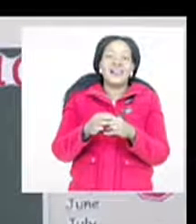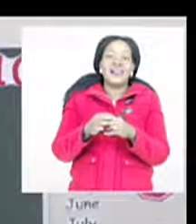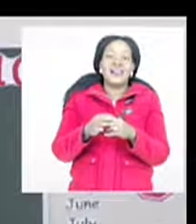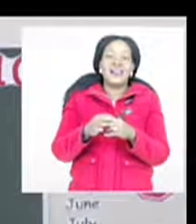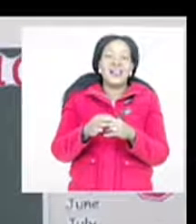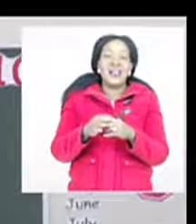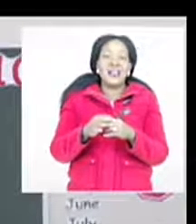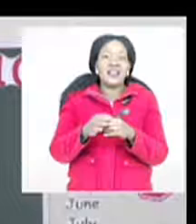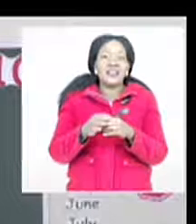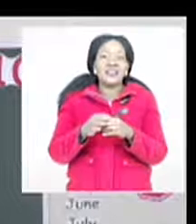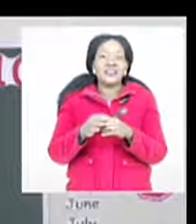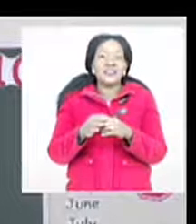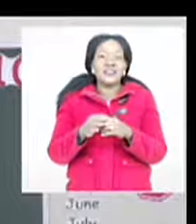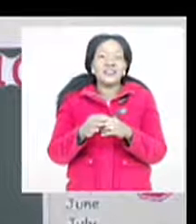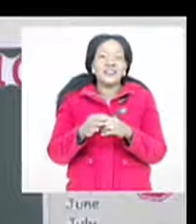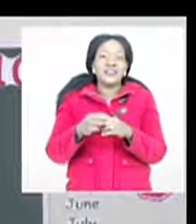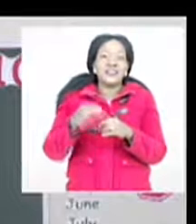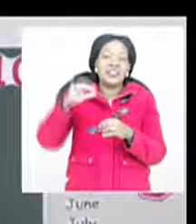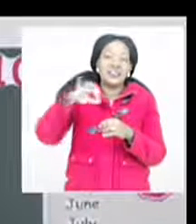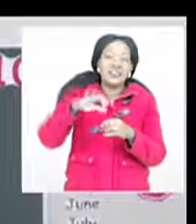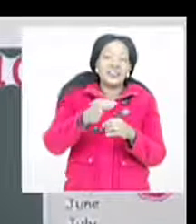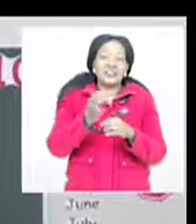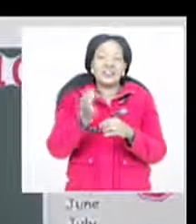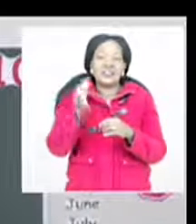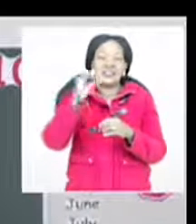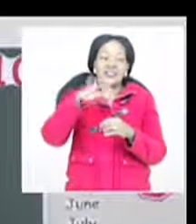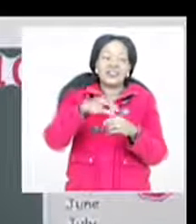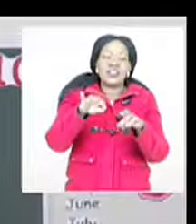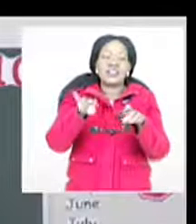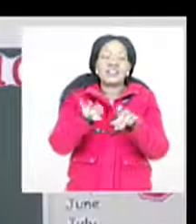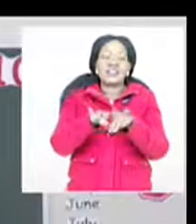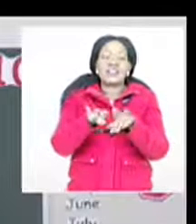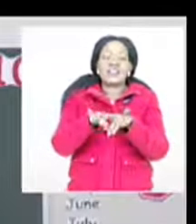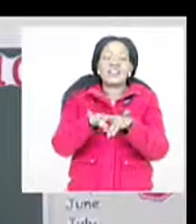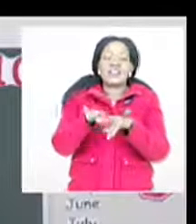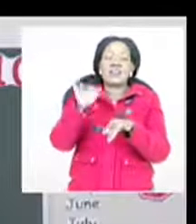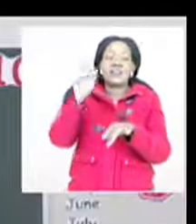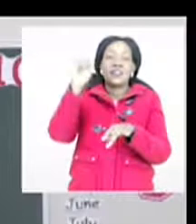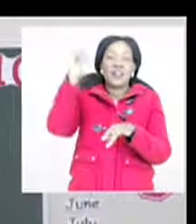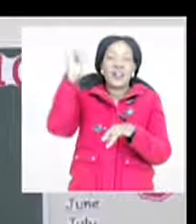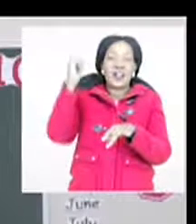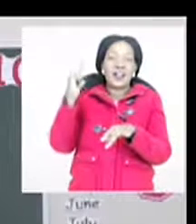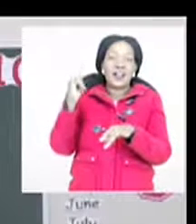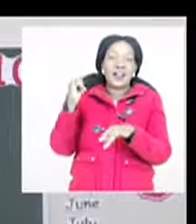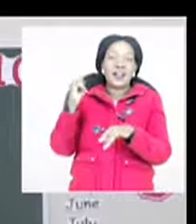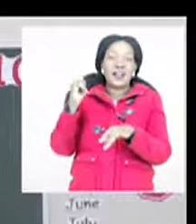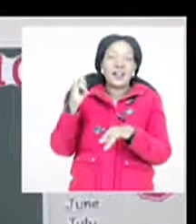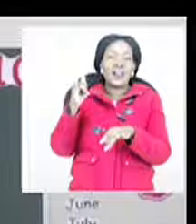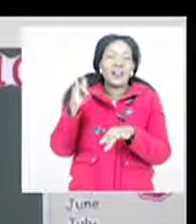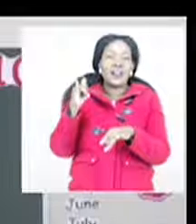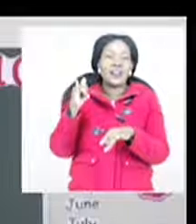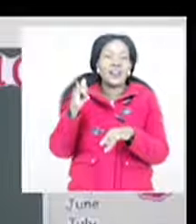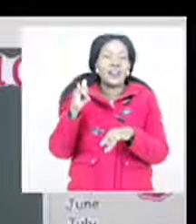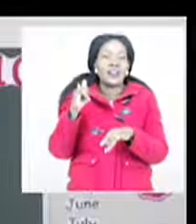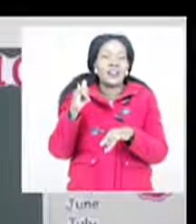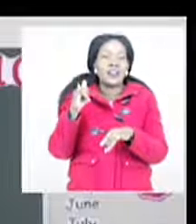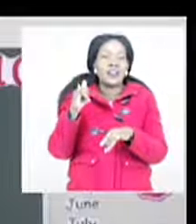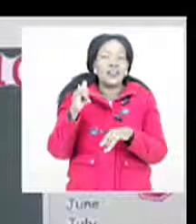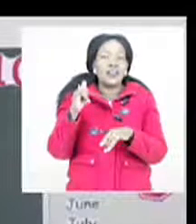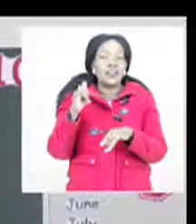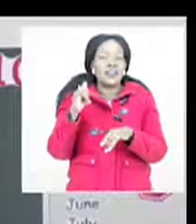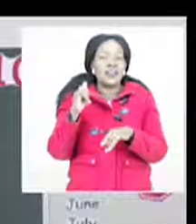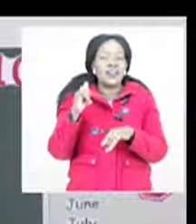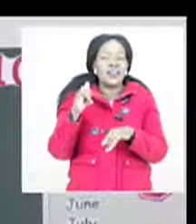a yellow yarn. Now let's look at the pattern. Very nice. And it's a good and